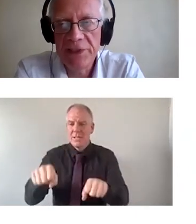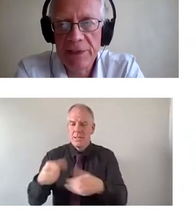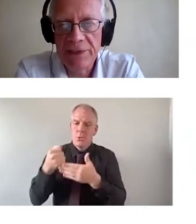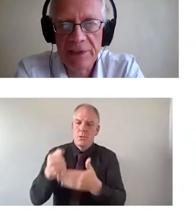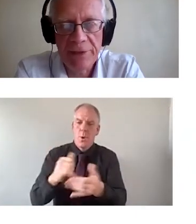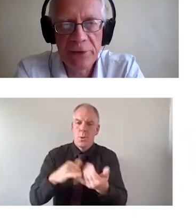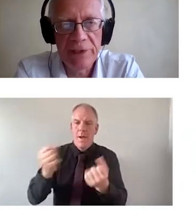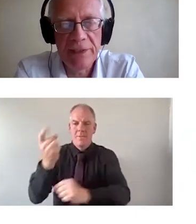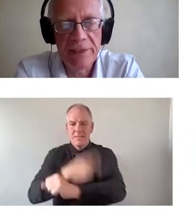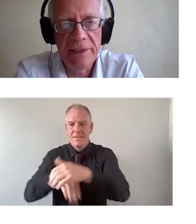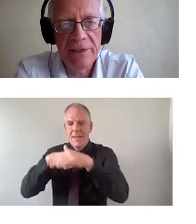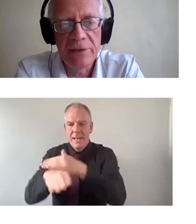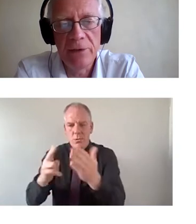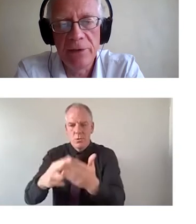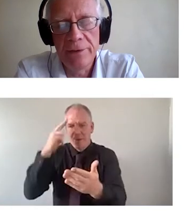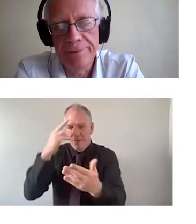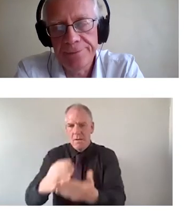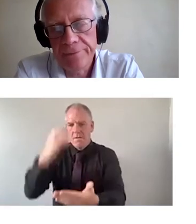people with disabilities, I think, you know,